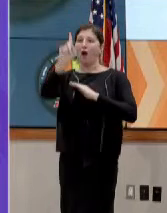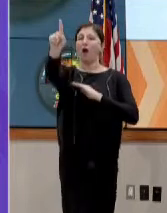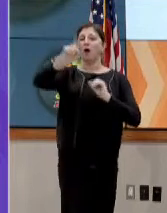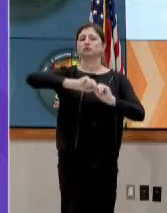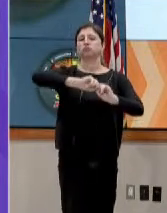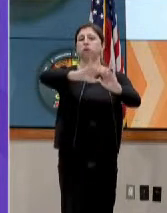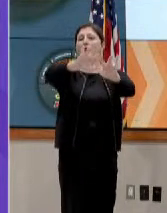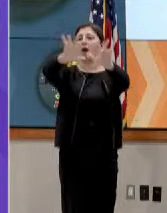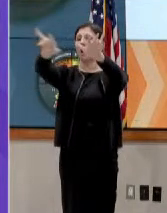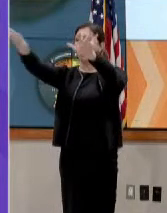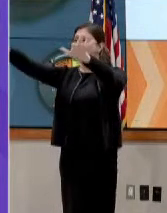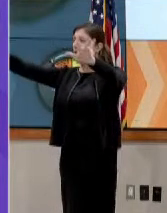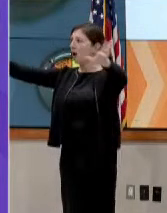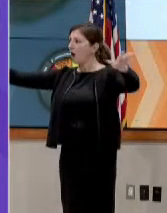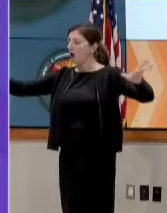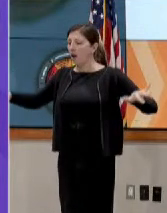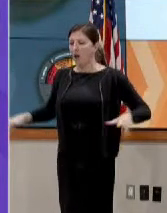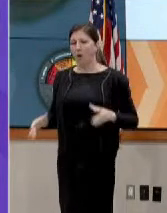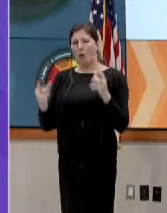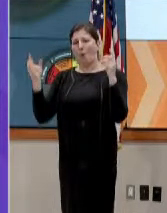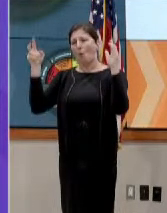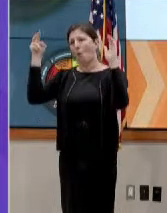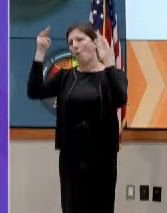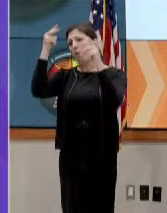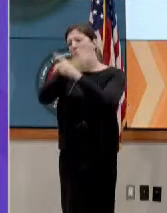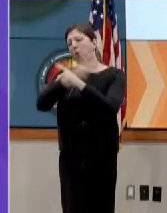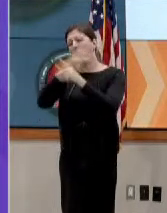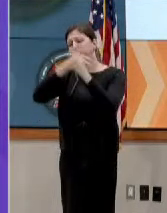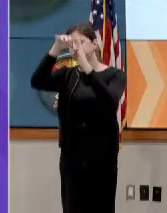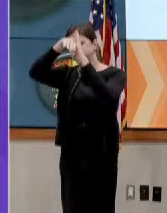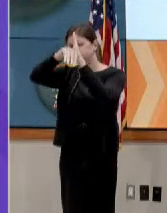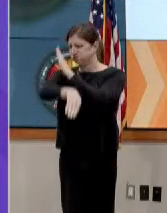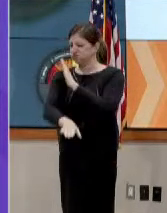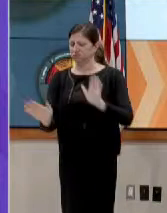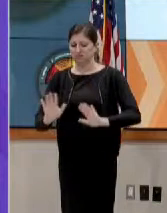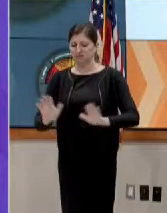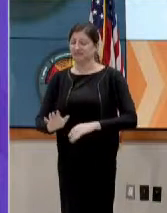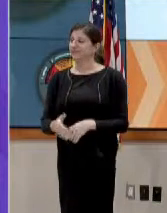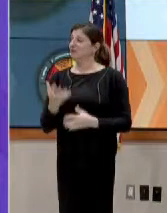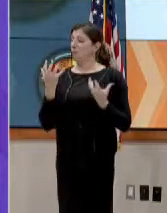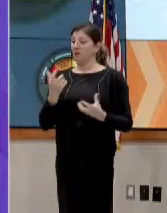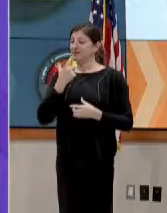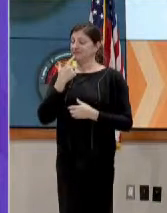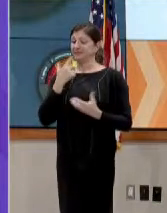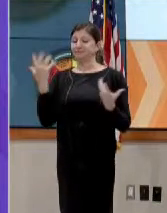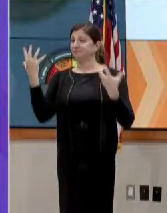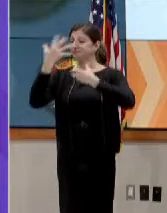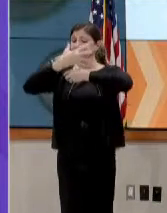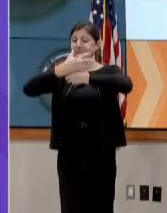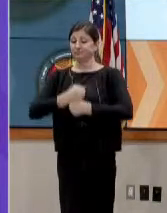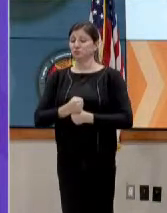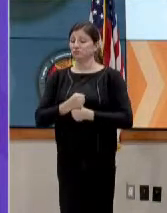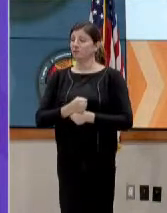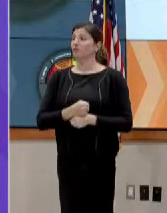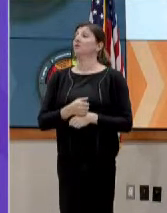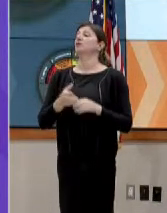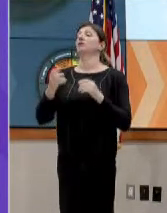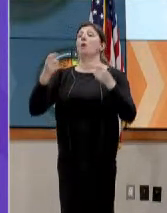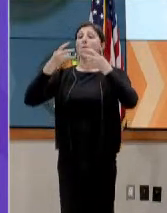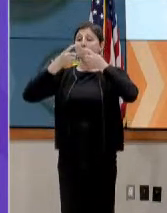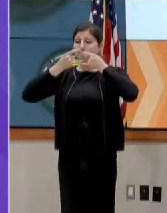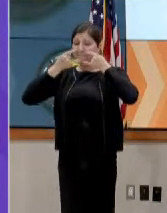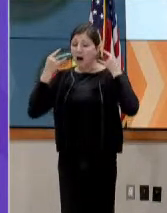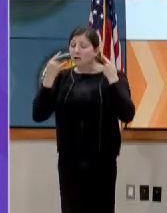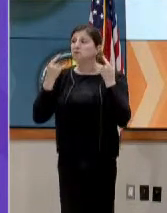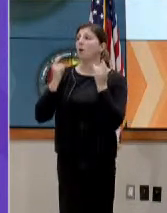and making it worse. We also want to say, at the end of the day, that wearing your mask, washing your